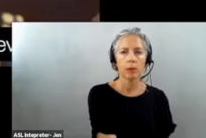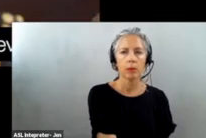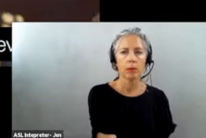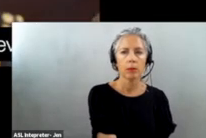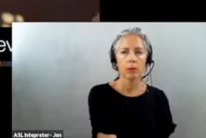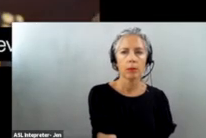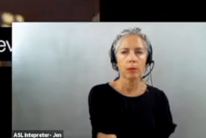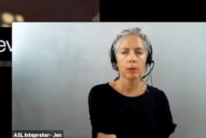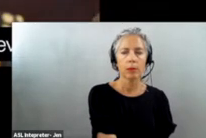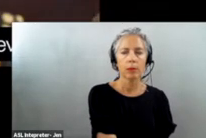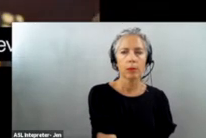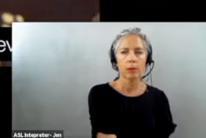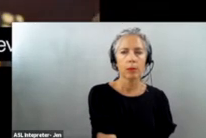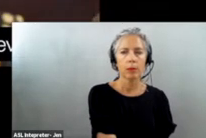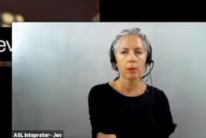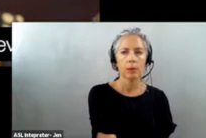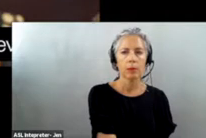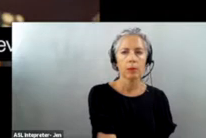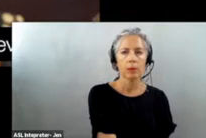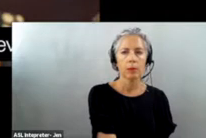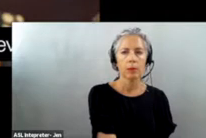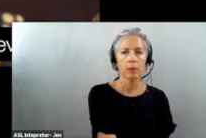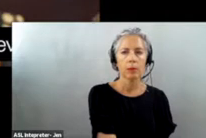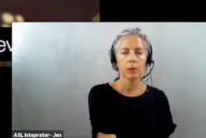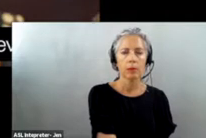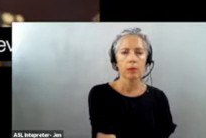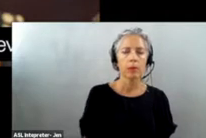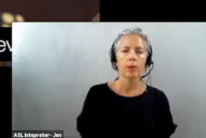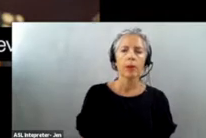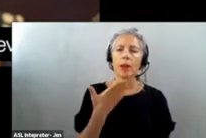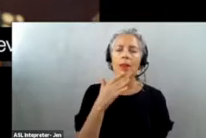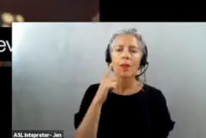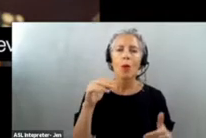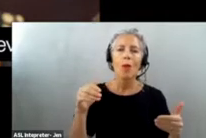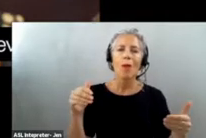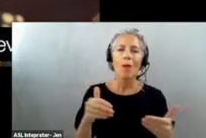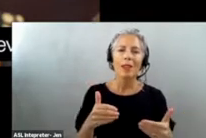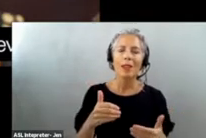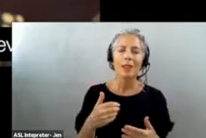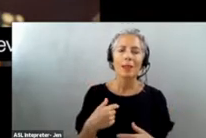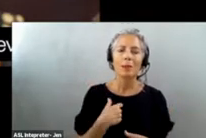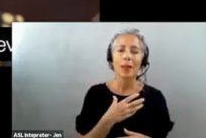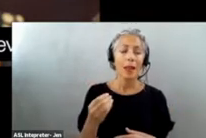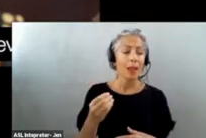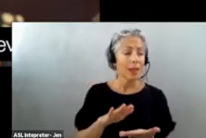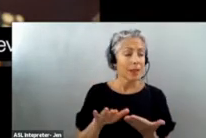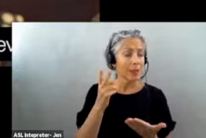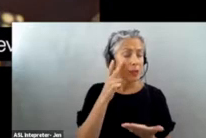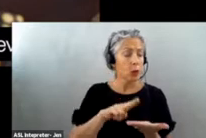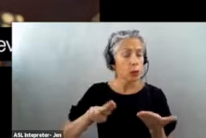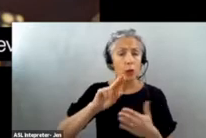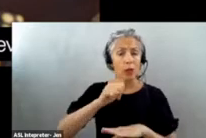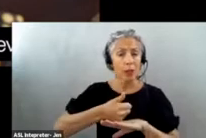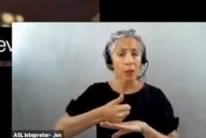So thank you for inviting us. And I'm very happy to see that Duke University set this up, because this is